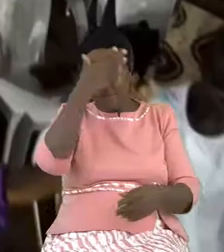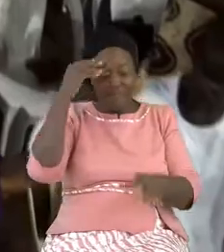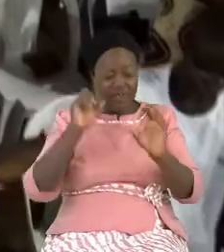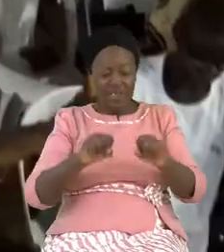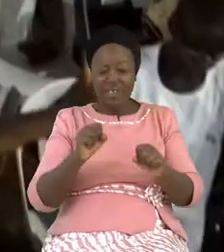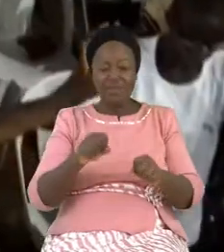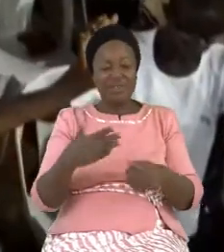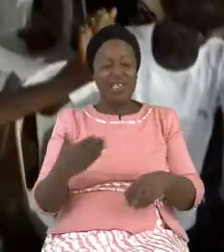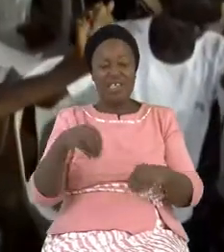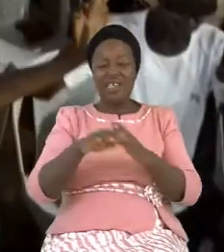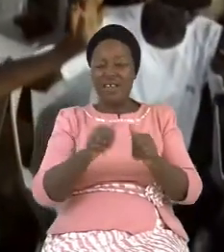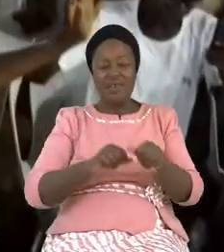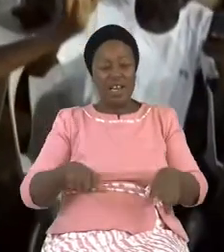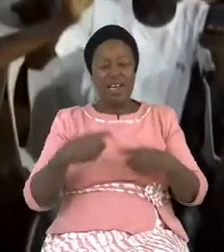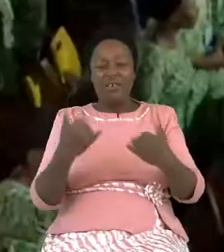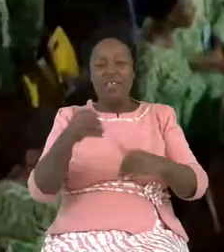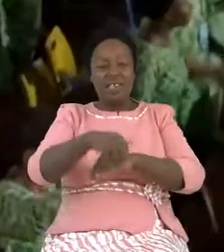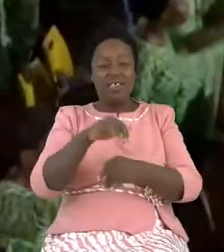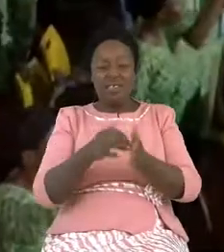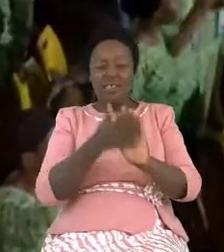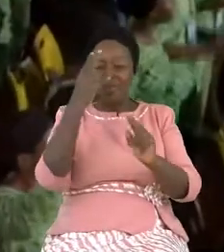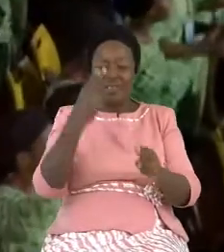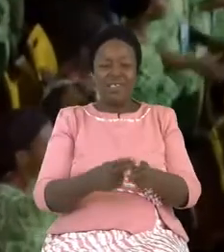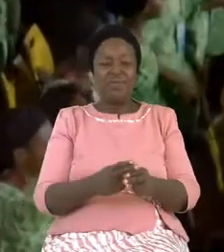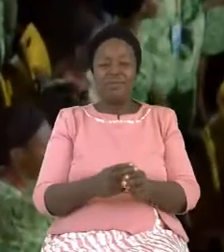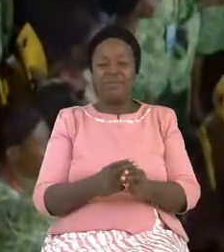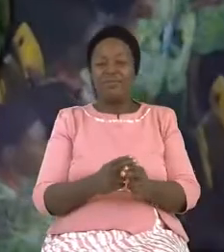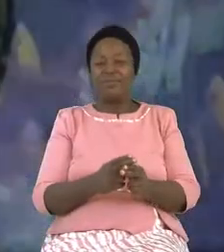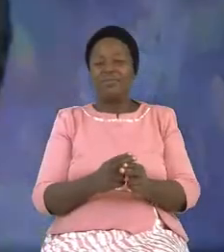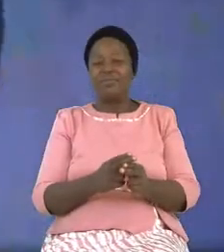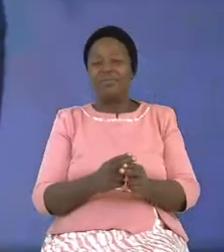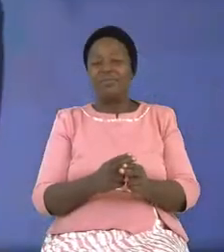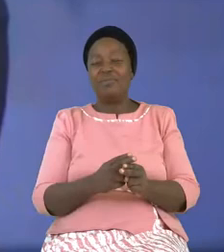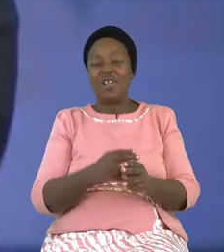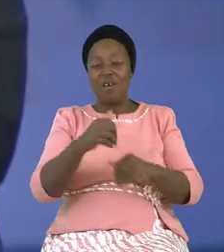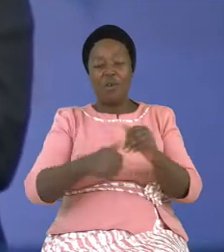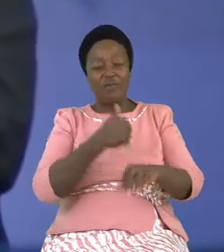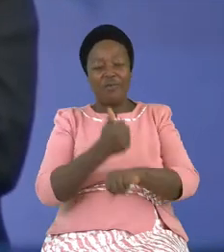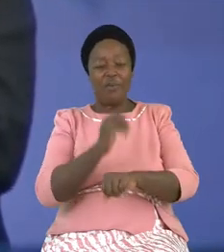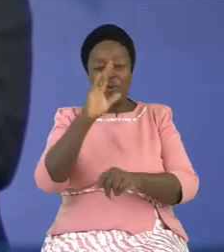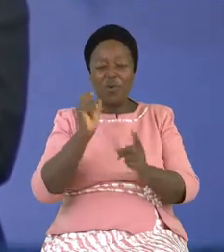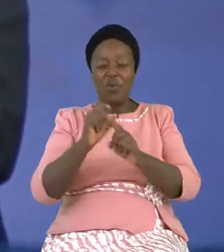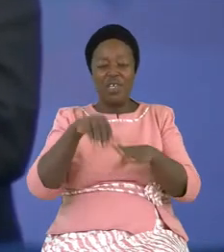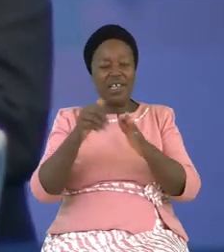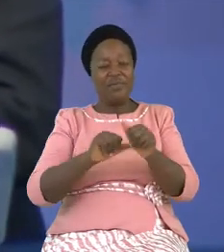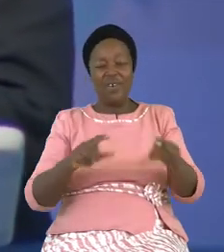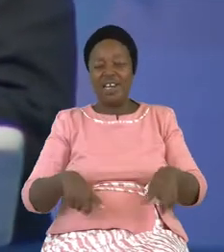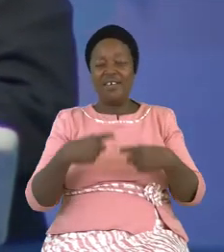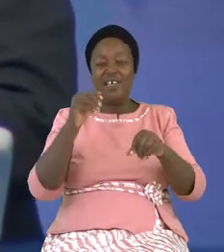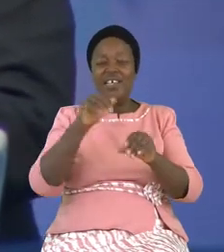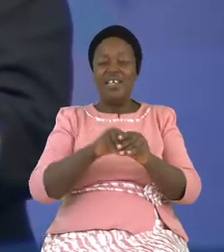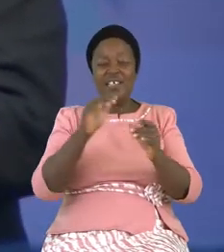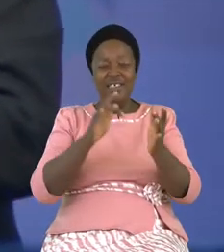every life tonight in Jesus' name. Confirm your word in every life. In